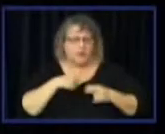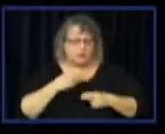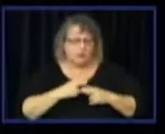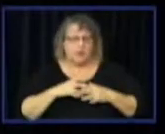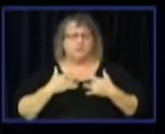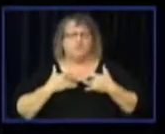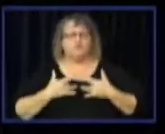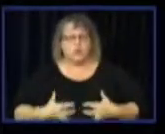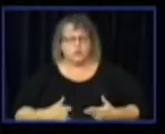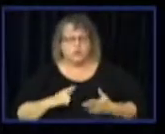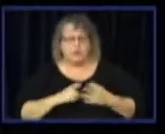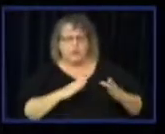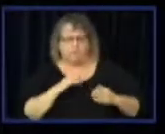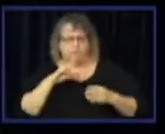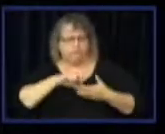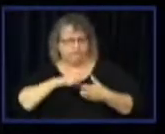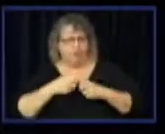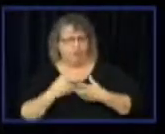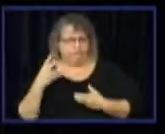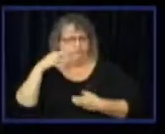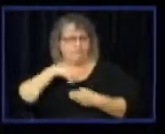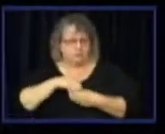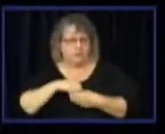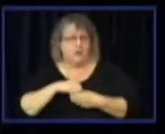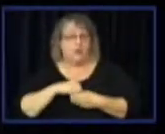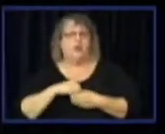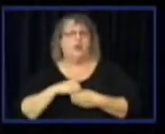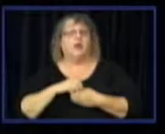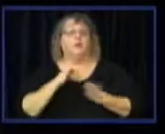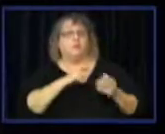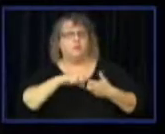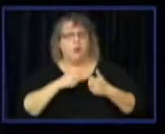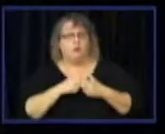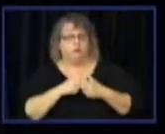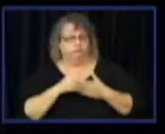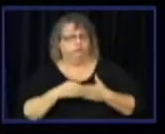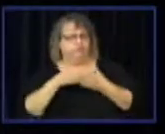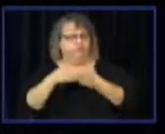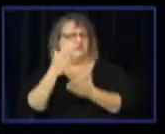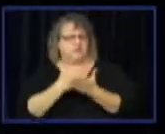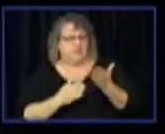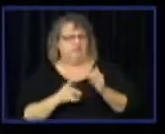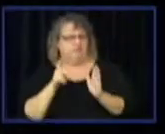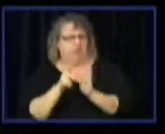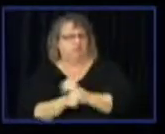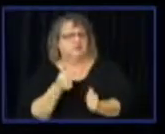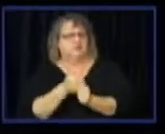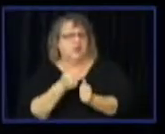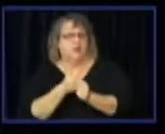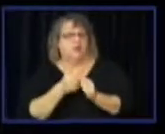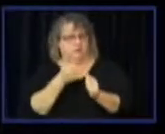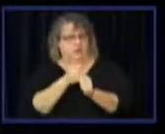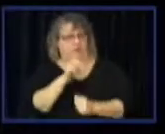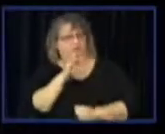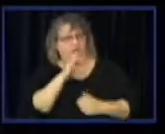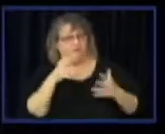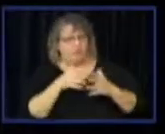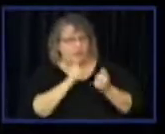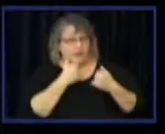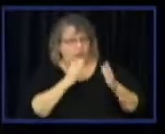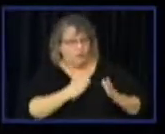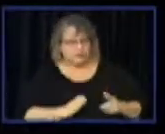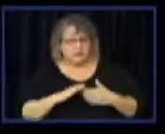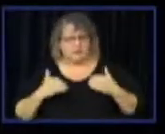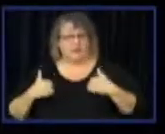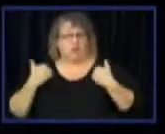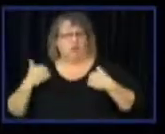depression, and behavioral problems that have actually led to suicides in people that were NFL players and in other, even